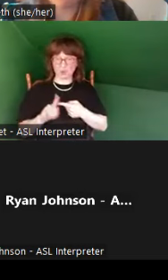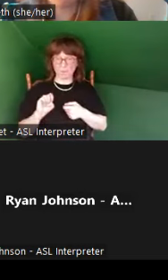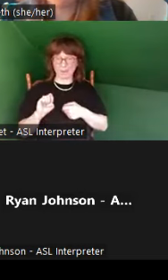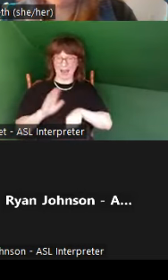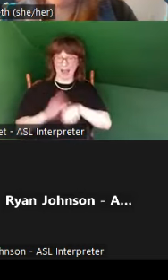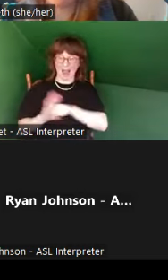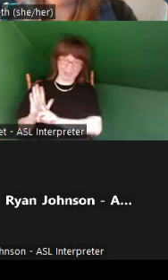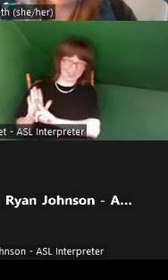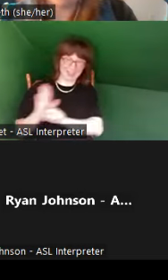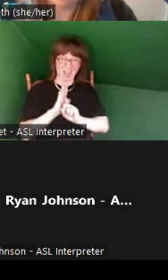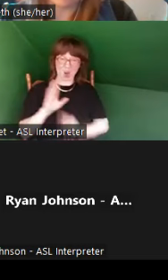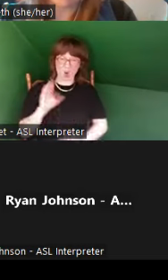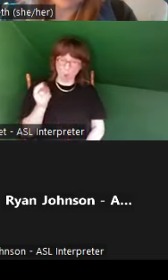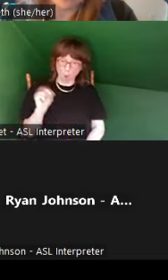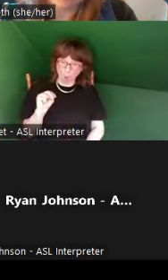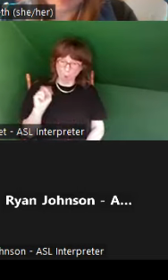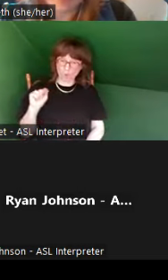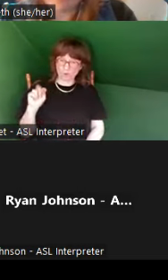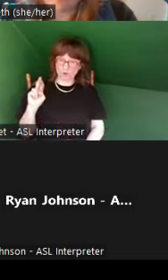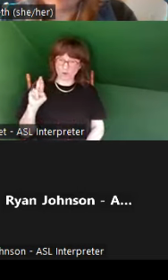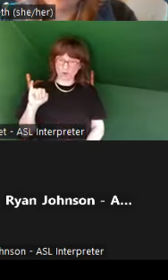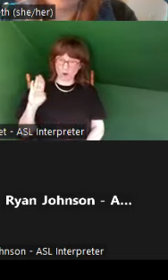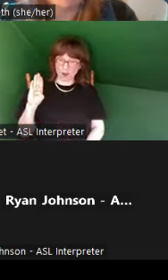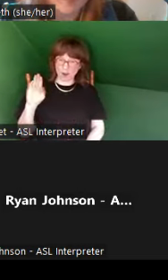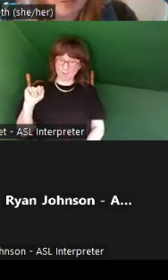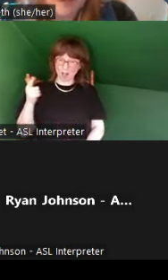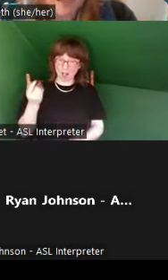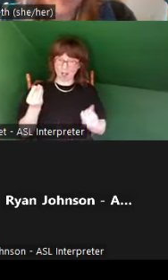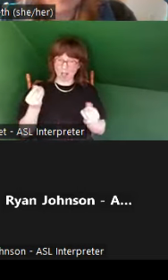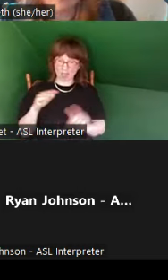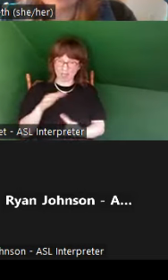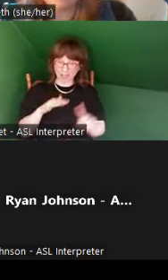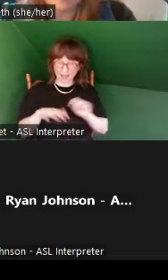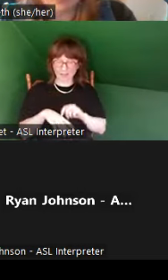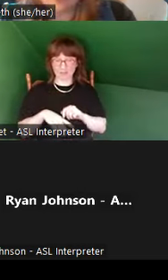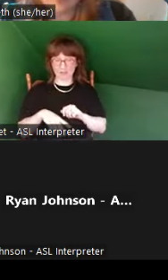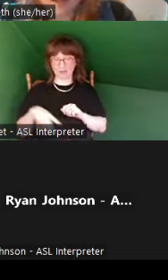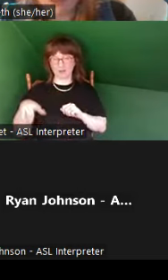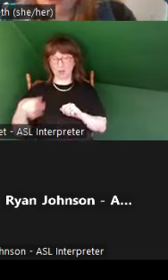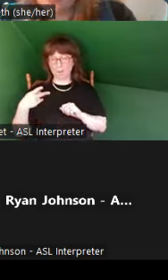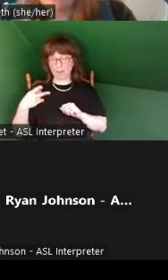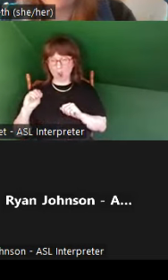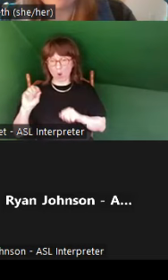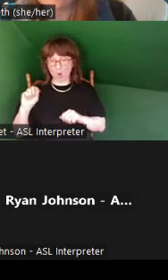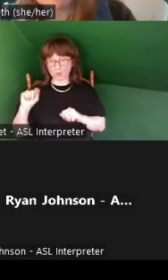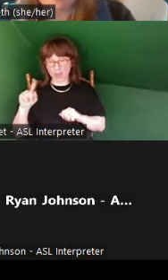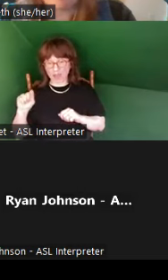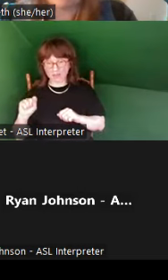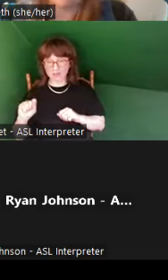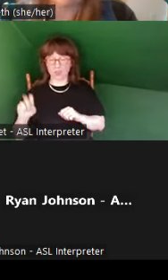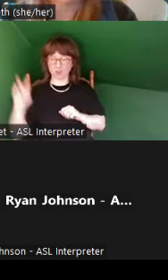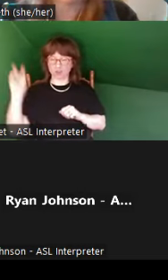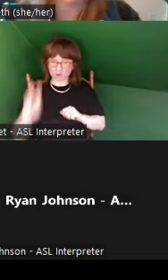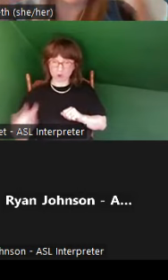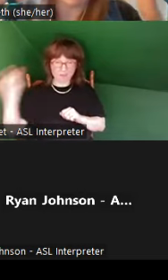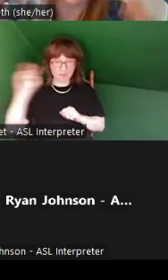in a tribe. It can affect your immigration status, your parental rights, your ability to travel. All of that